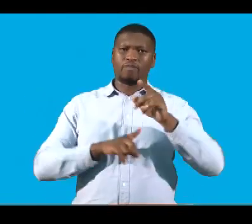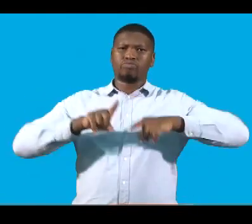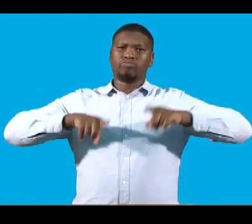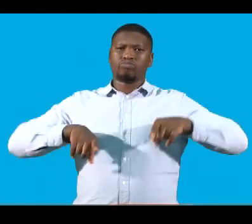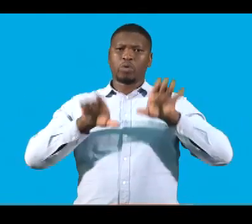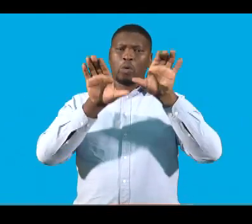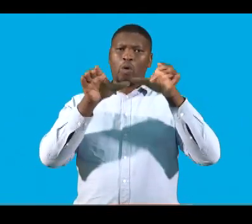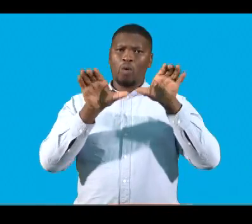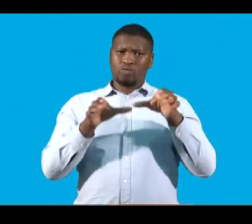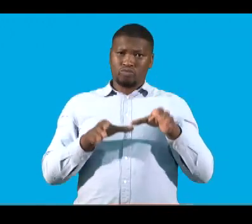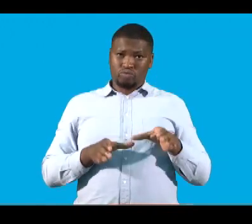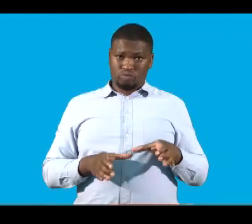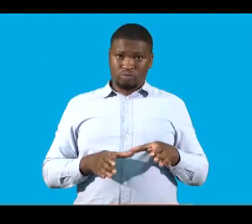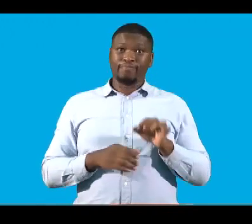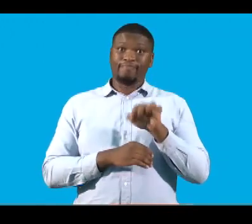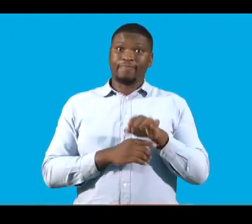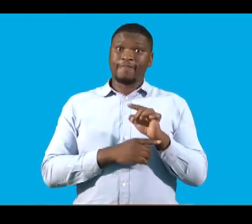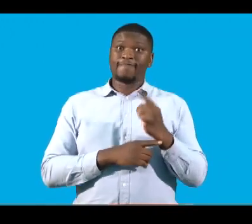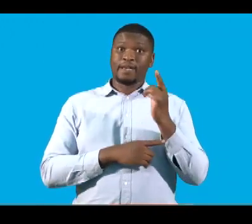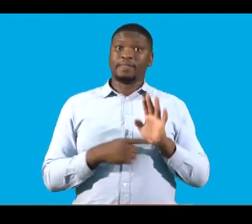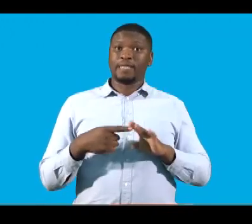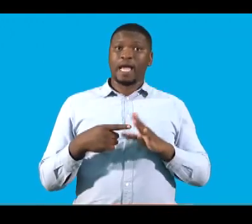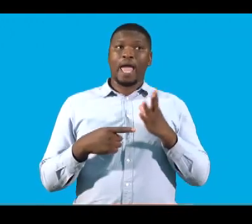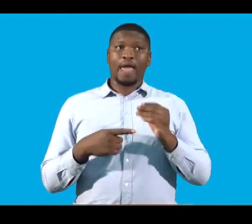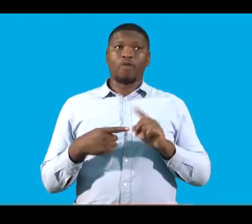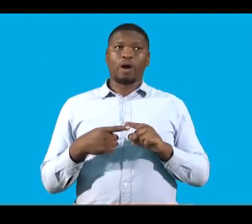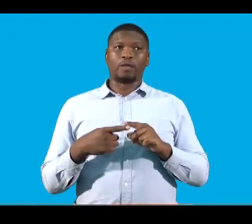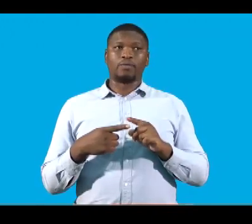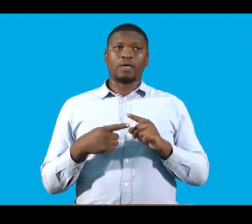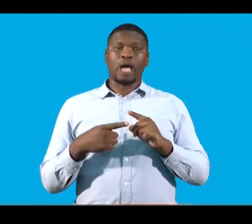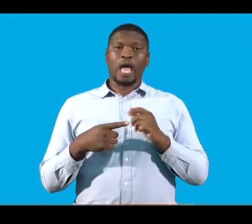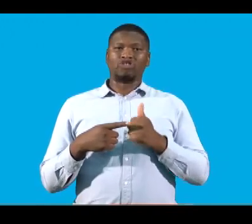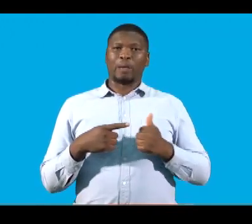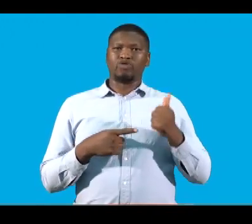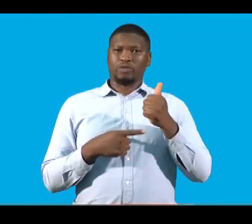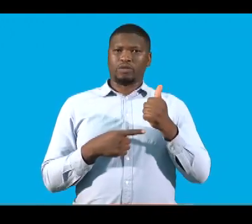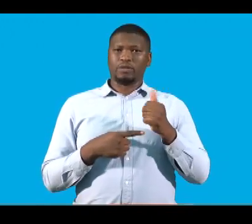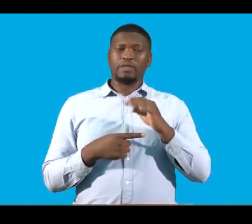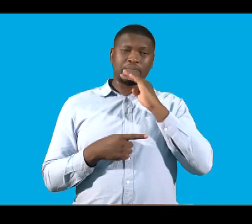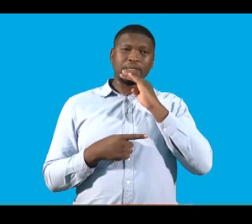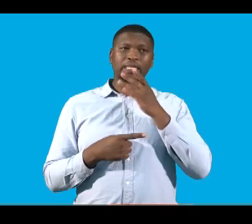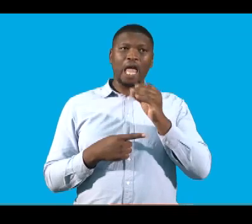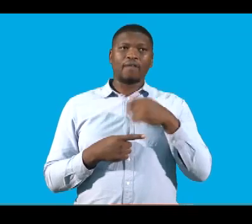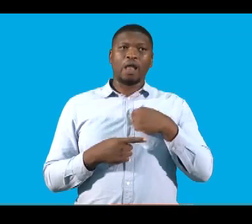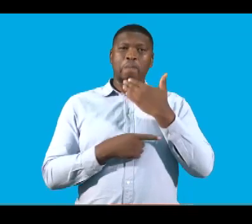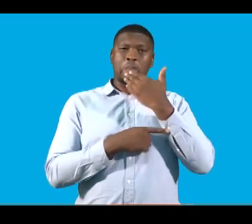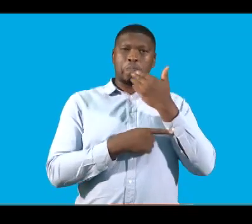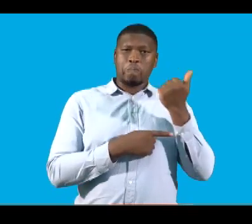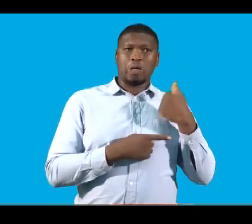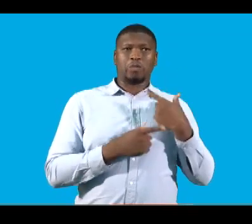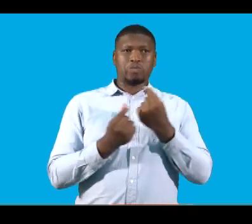within this rubric. And you firstly have the exceptional category, and that is if you've